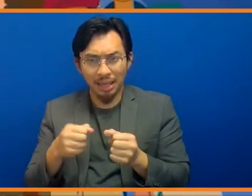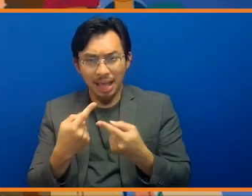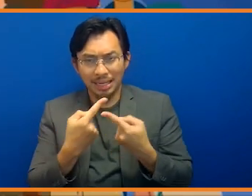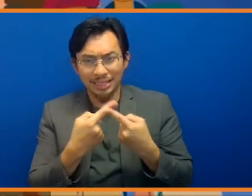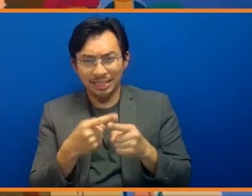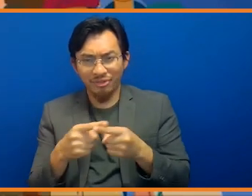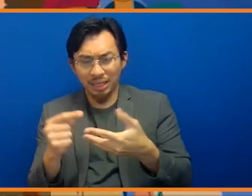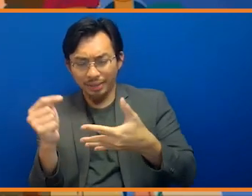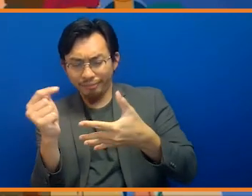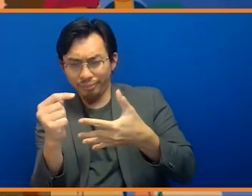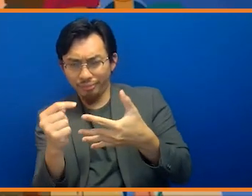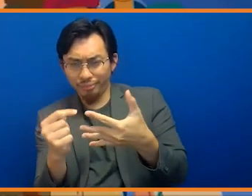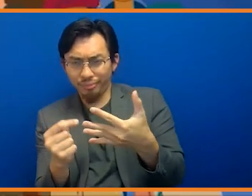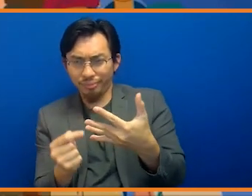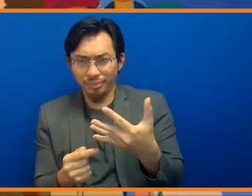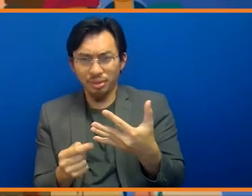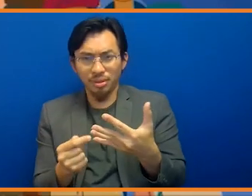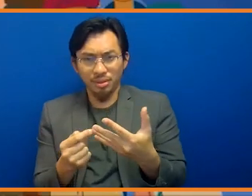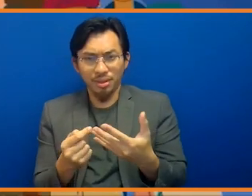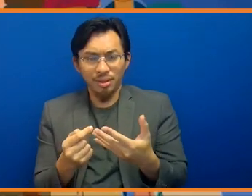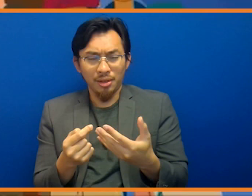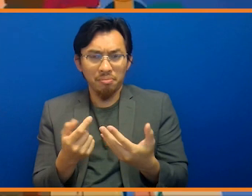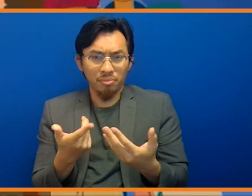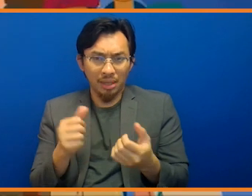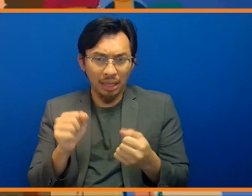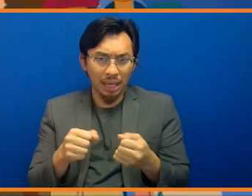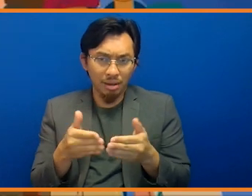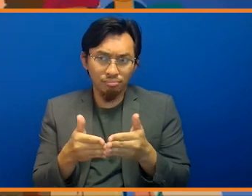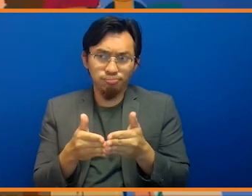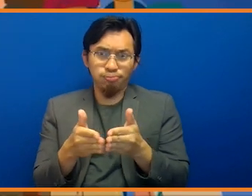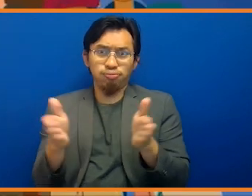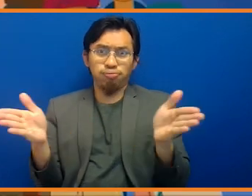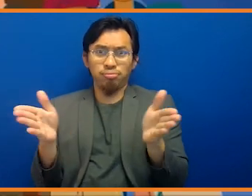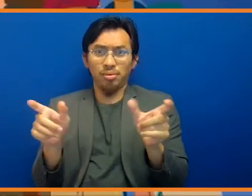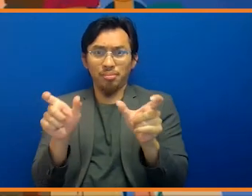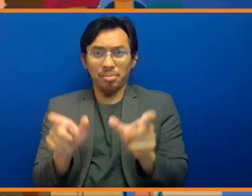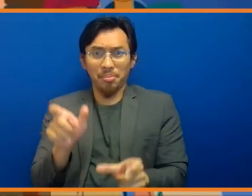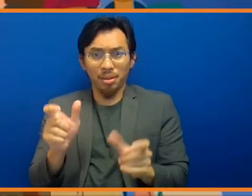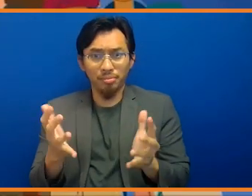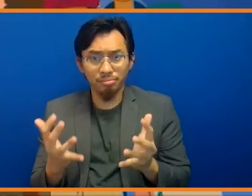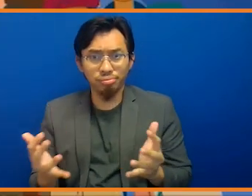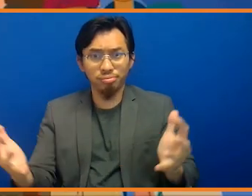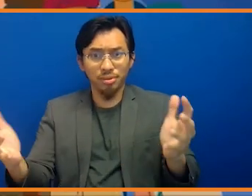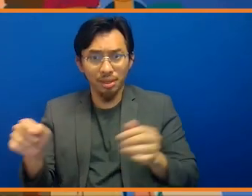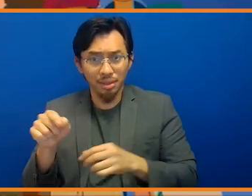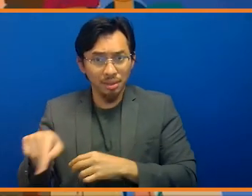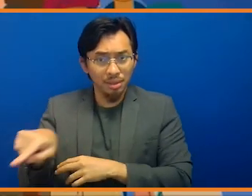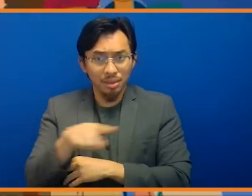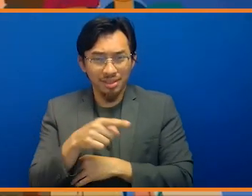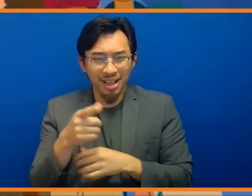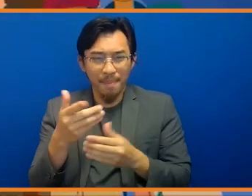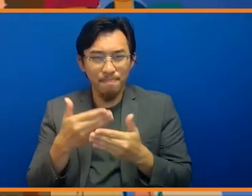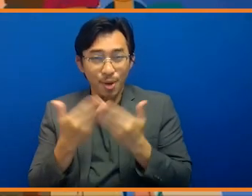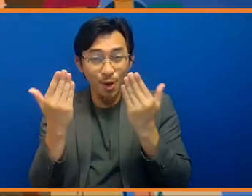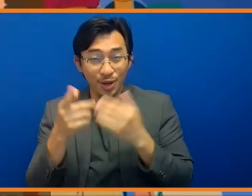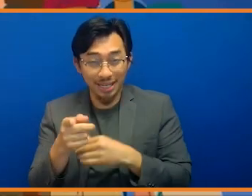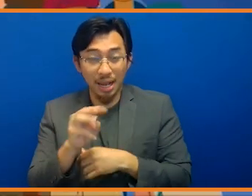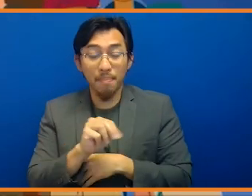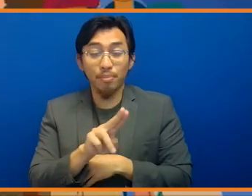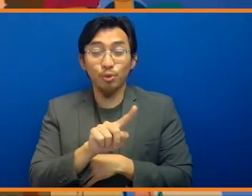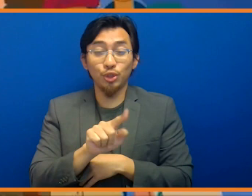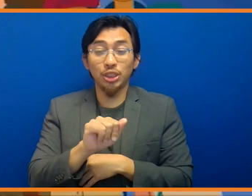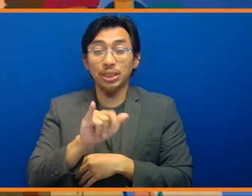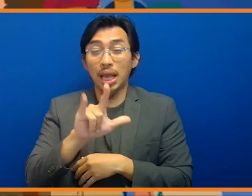various type of channel. You can get a wider audience. And then when in the morning session, Dr. Muzailin also